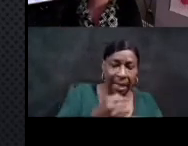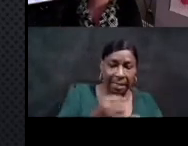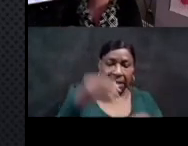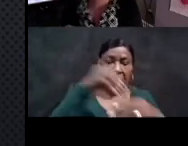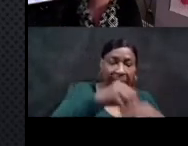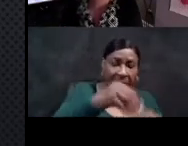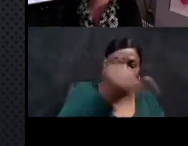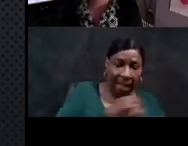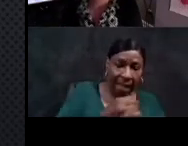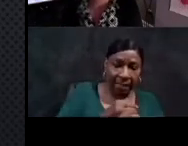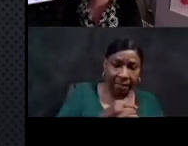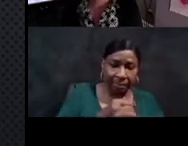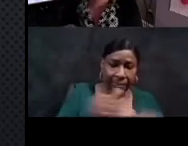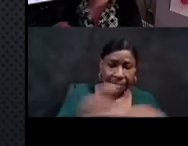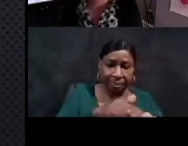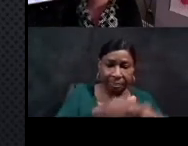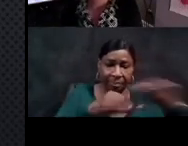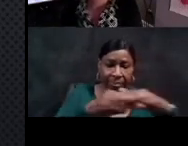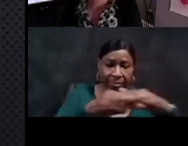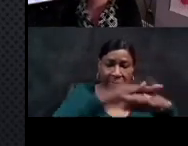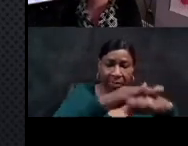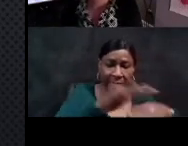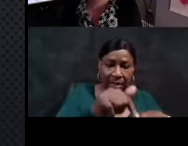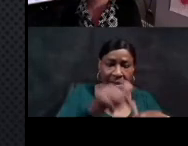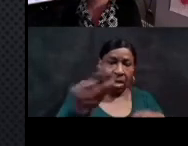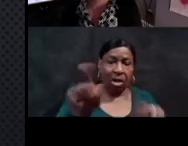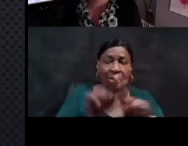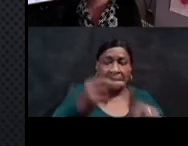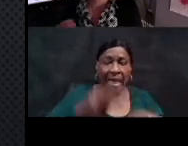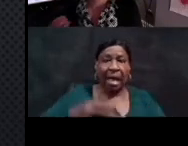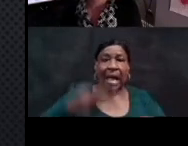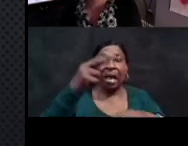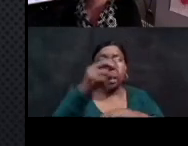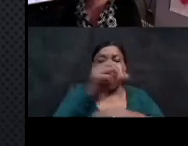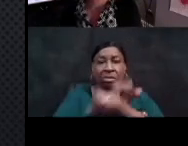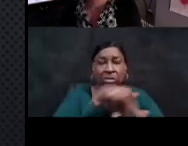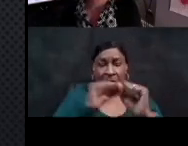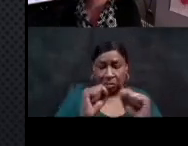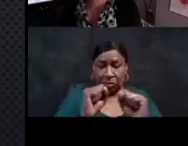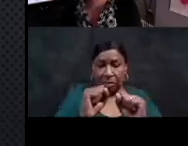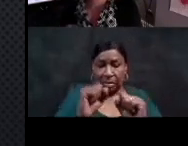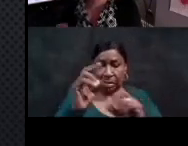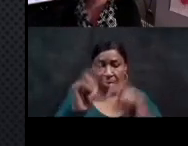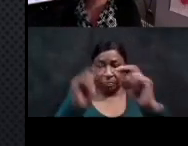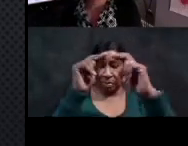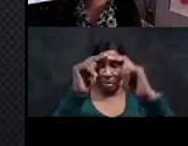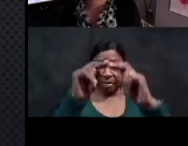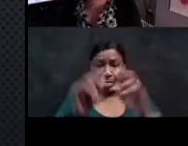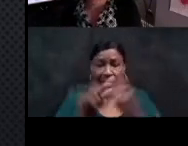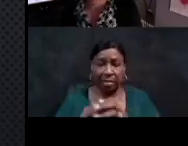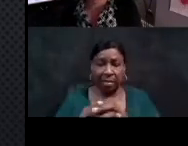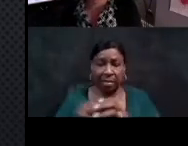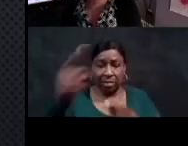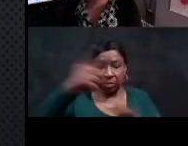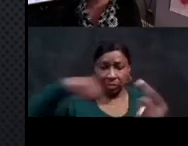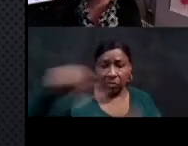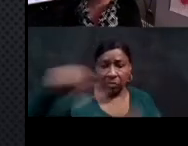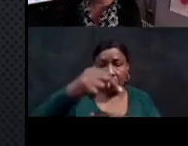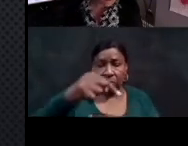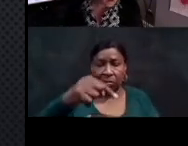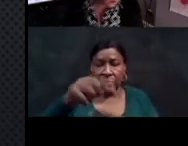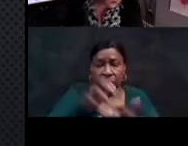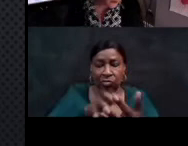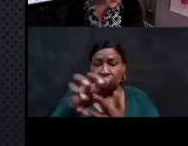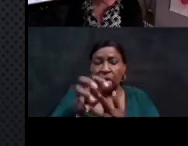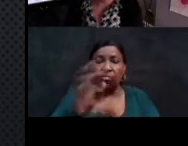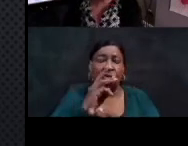island, the confinement cell within the high security facility on the remote island surrounded by rough waters, which is very difficult